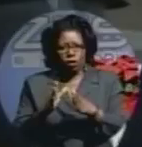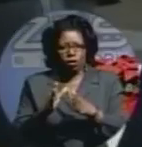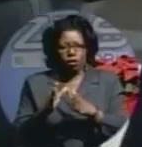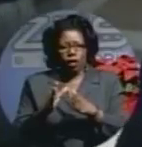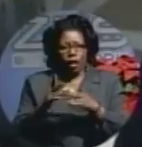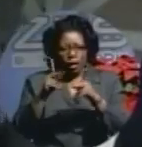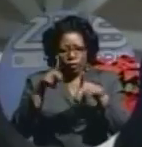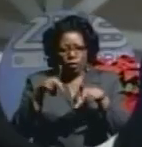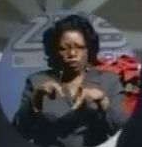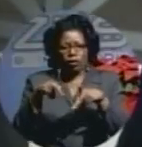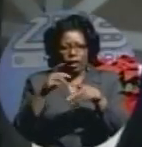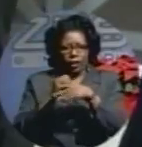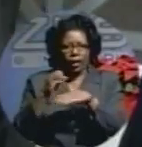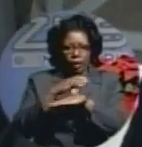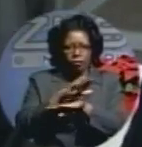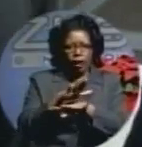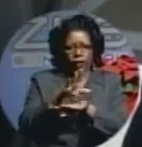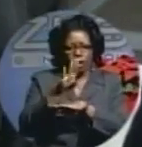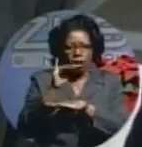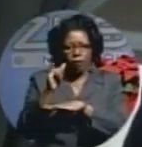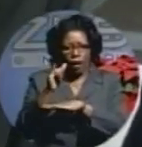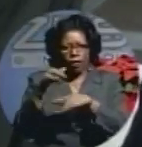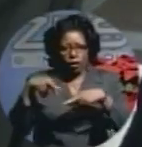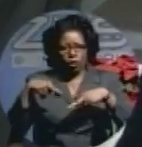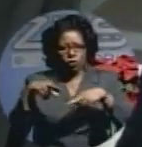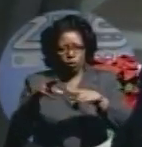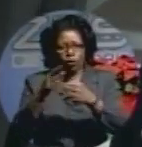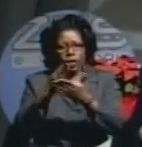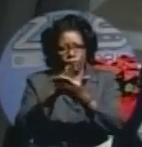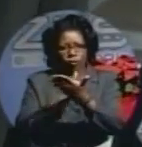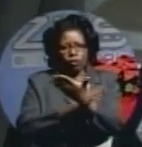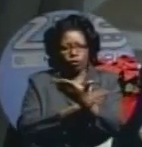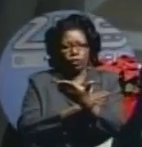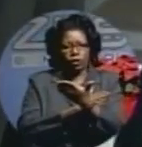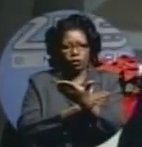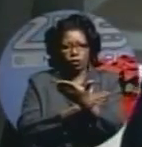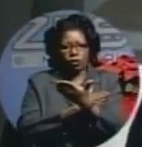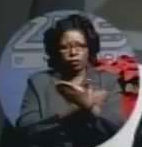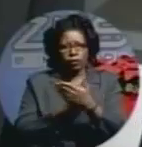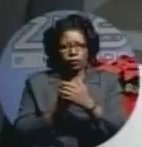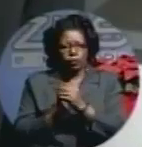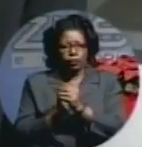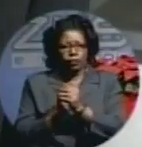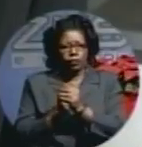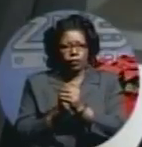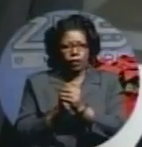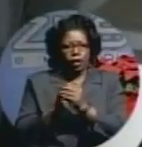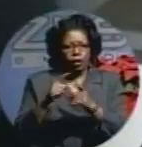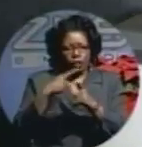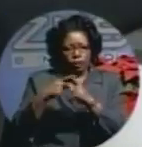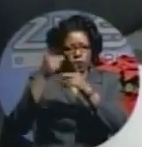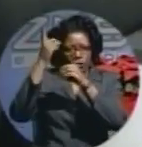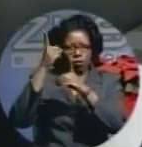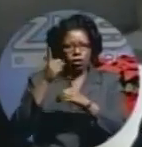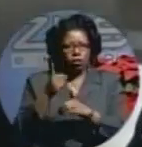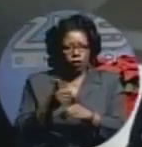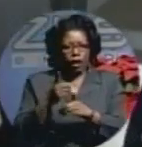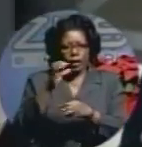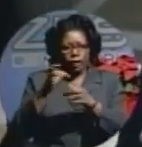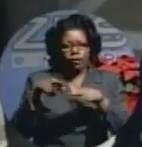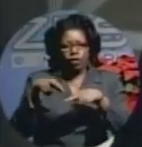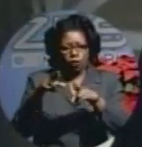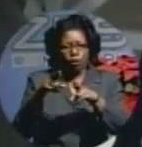stakeholders who are impacted by the new road, and those issues will be taken into account to make a determination whether or not the roads